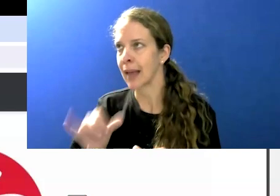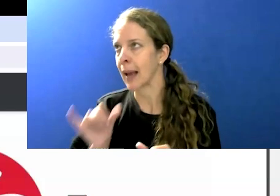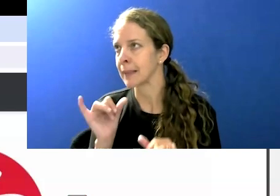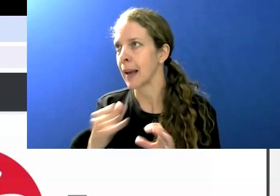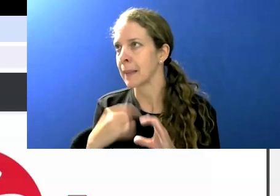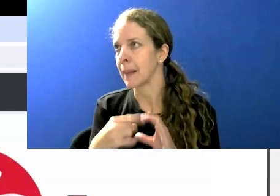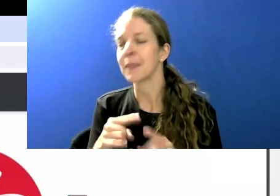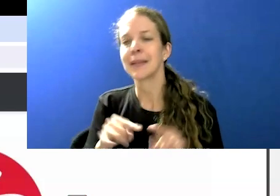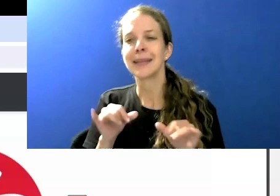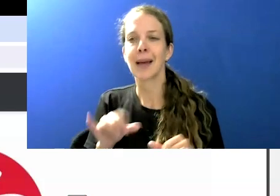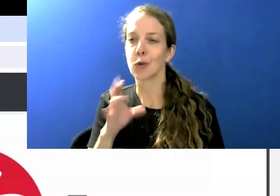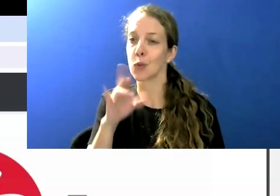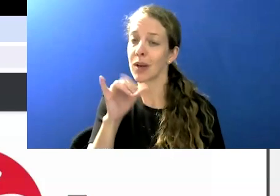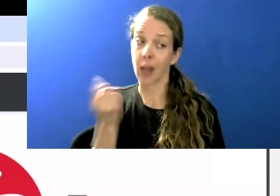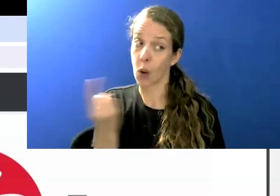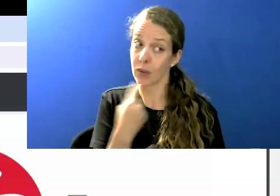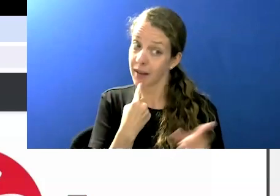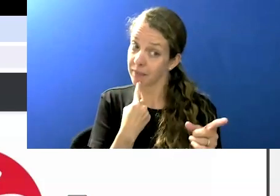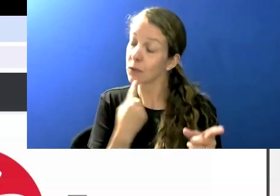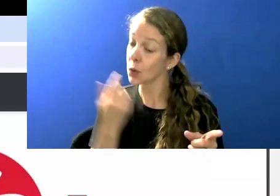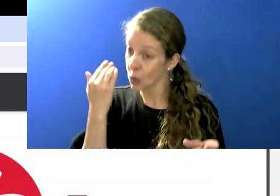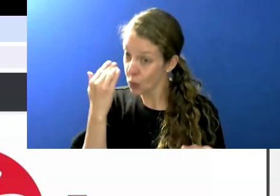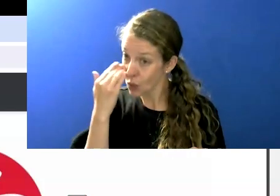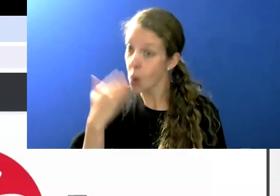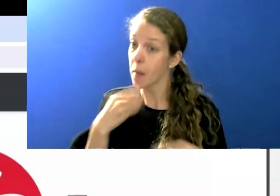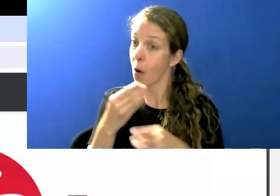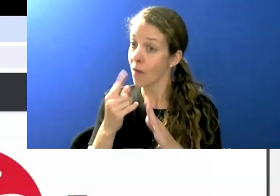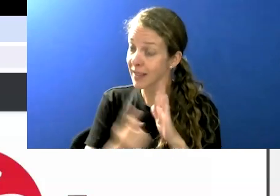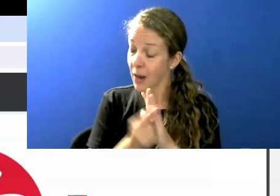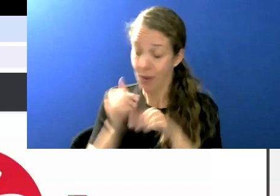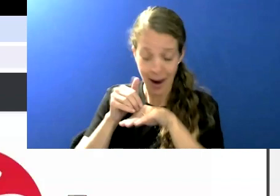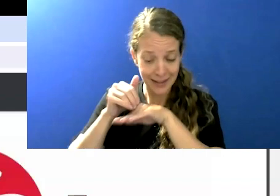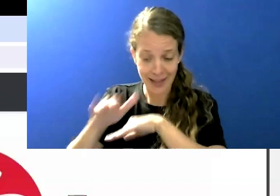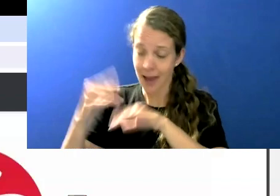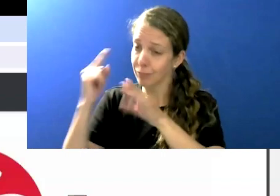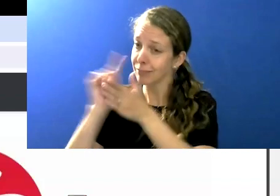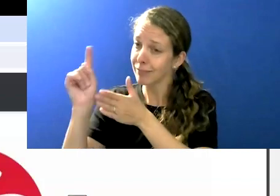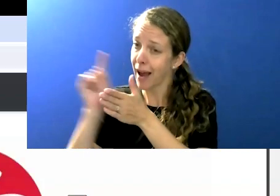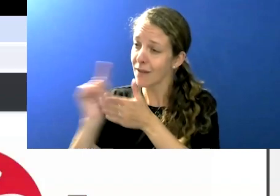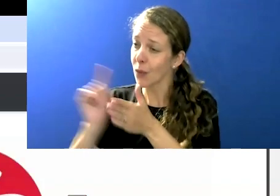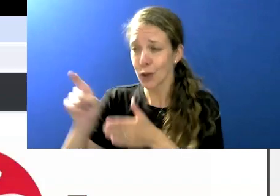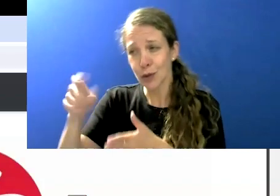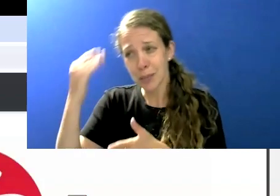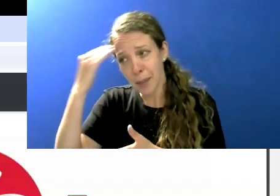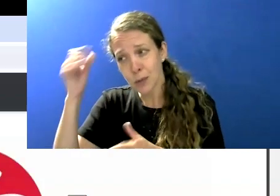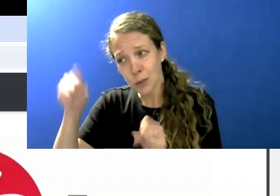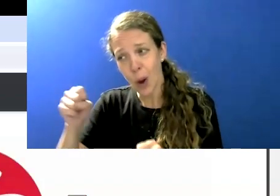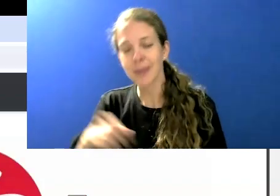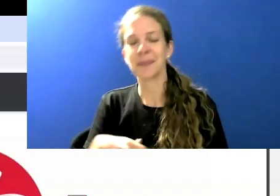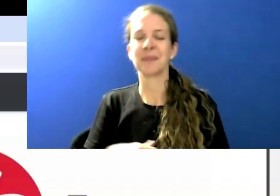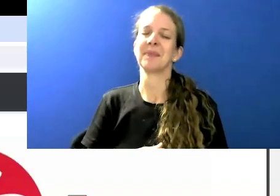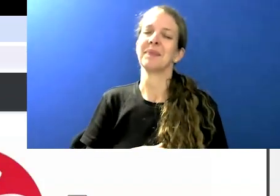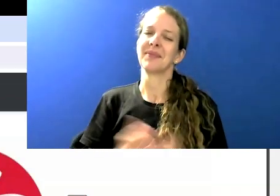know, same as Chris, I always tell them, you know my office hours. I send that on a weekly basis. You should be able to know. But